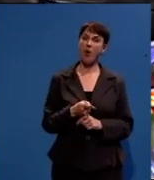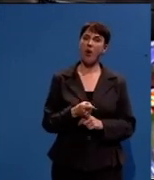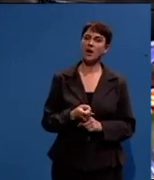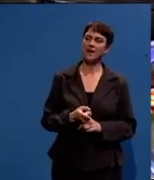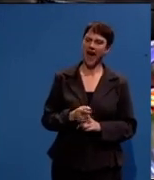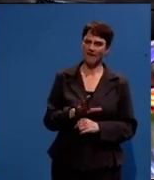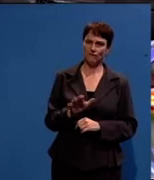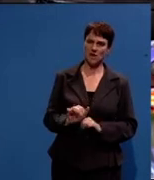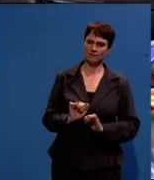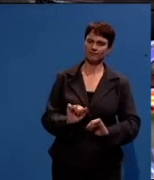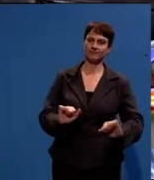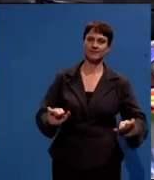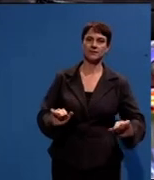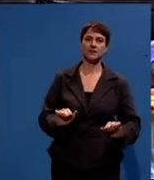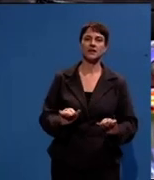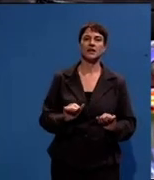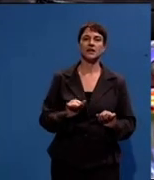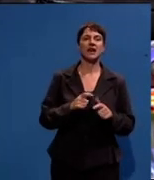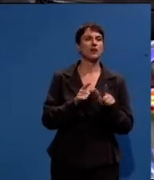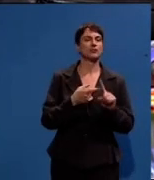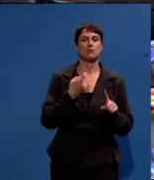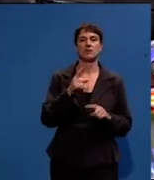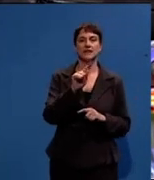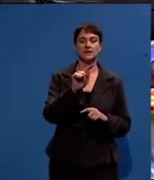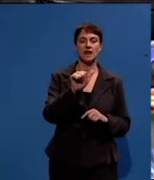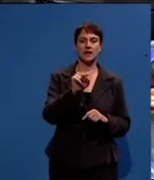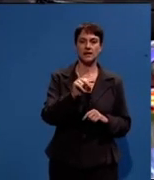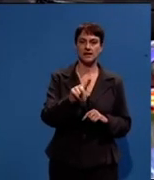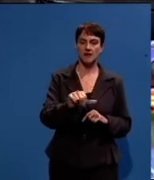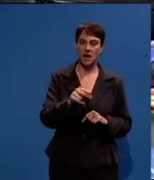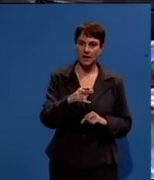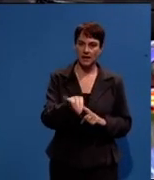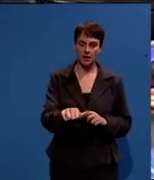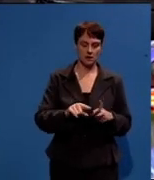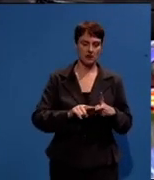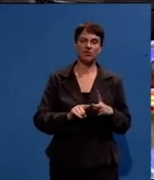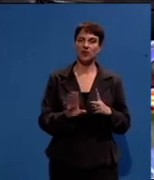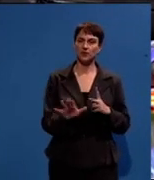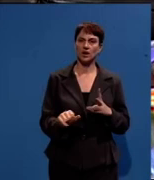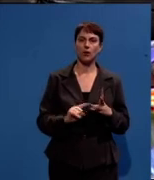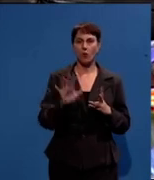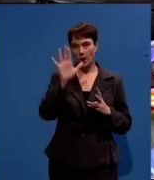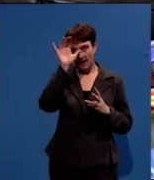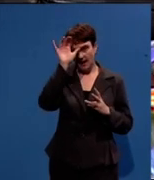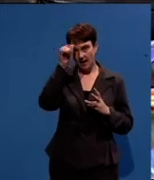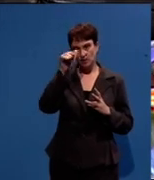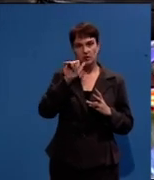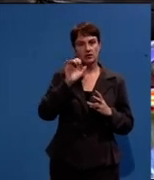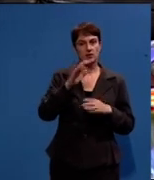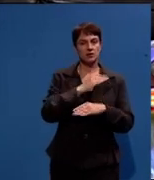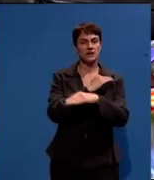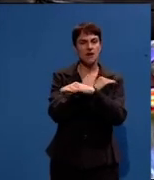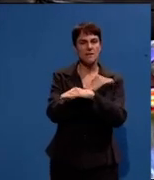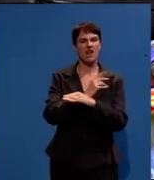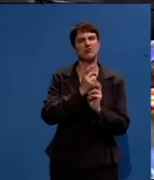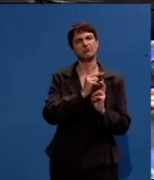you know, Zambia, Tanzania, you know, South Africa, you know, and, you know, all the other 7 Asian countries in which we work. And this we have